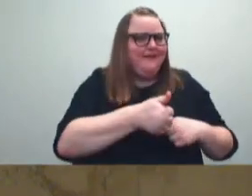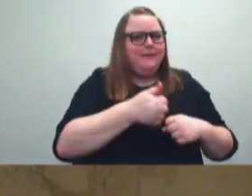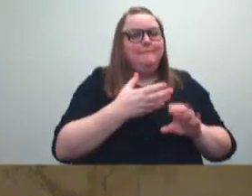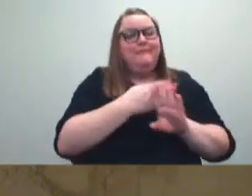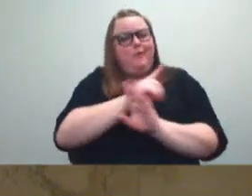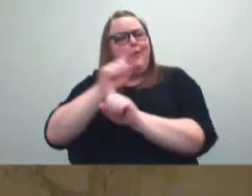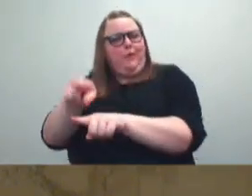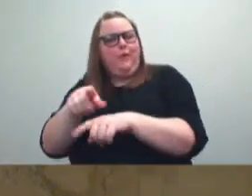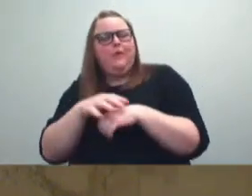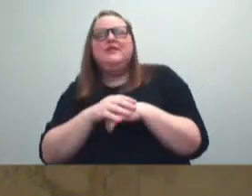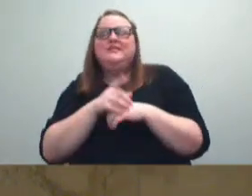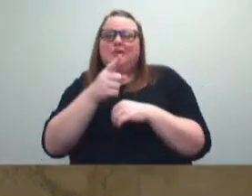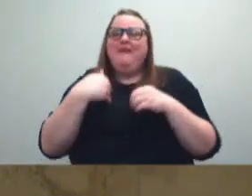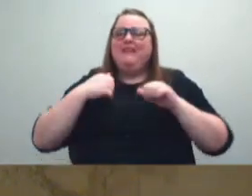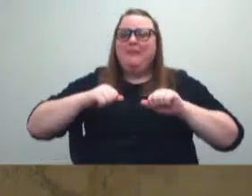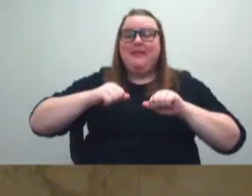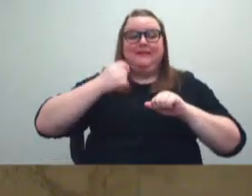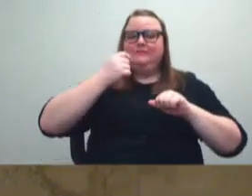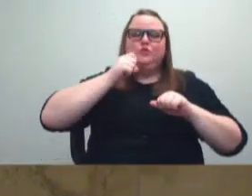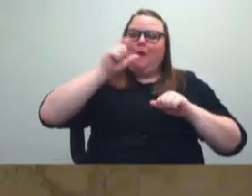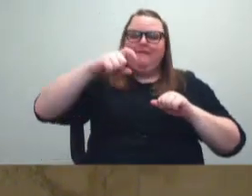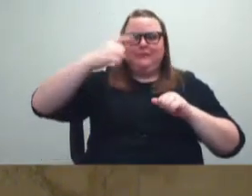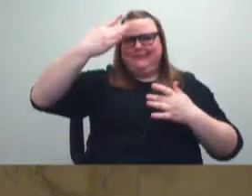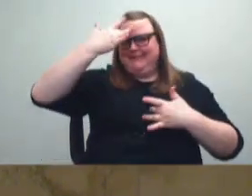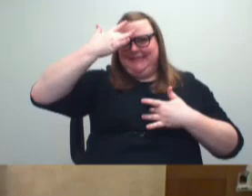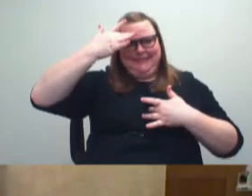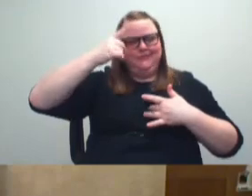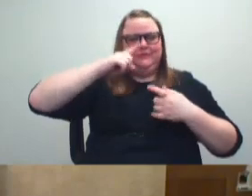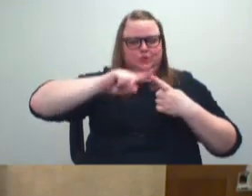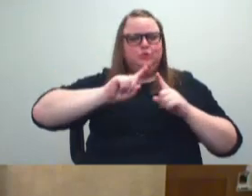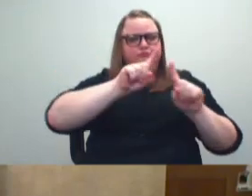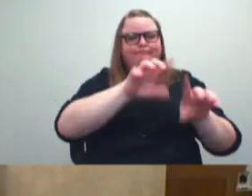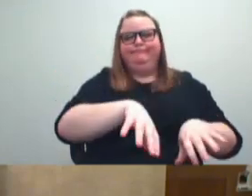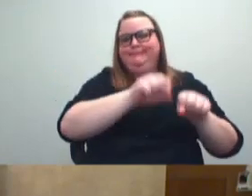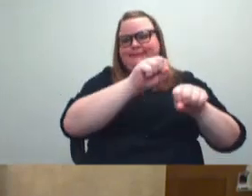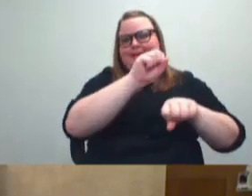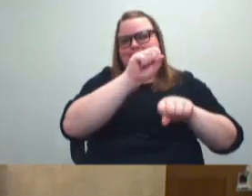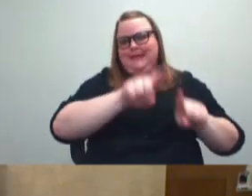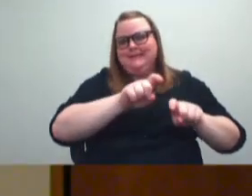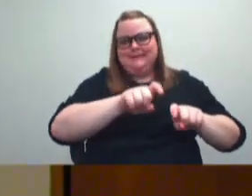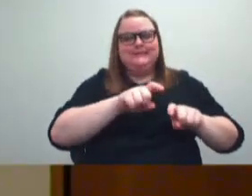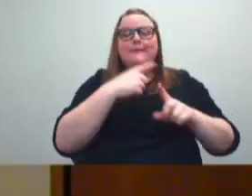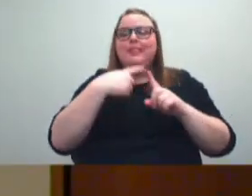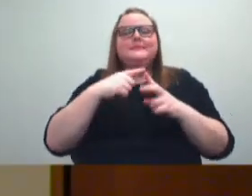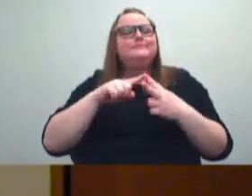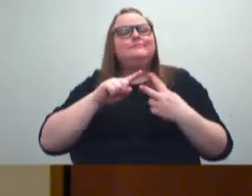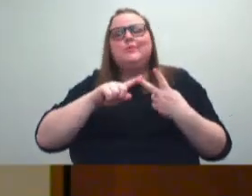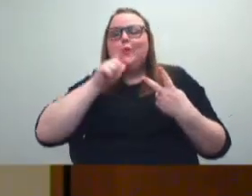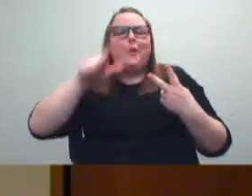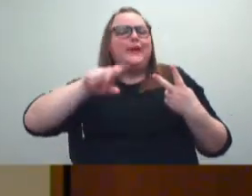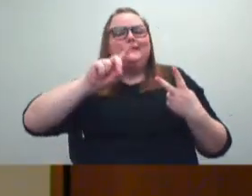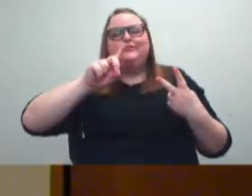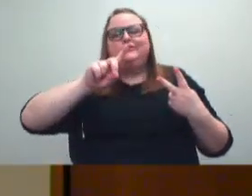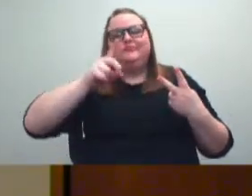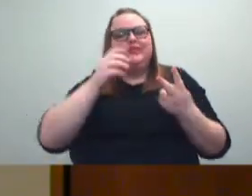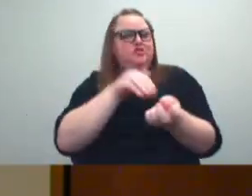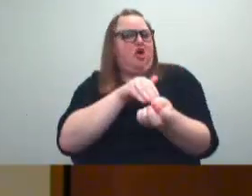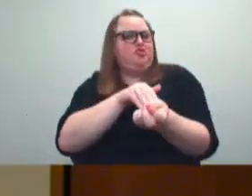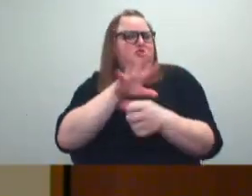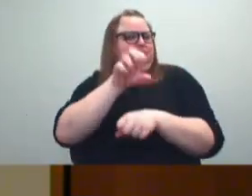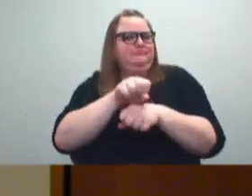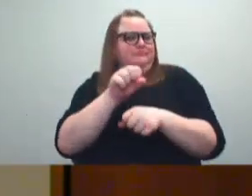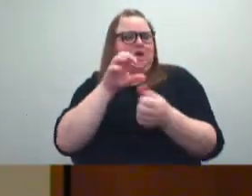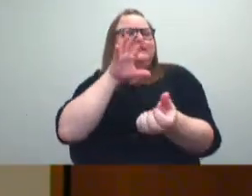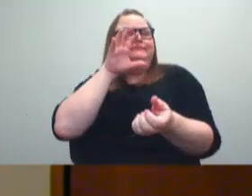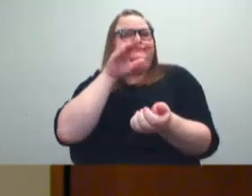tested, correct? And you don't need a doctor, correct? Correct, just the risk assessment. So that's Okay. how you make your appointment. And I just wanted